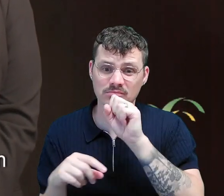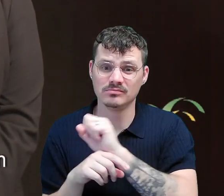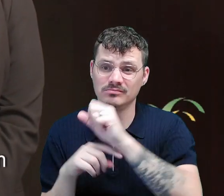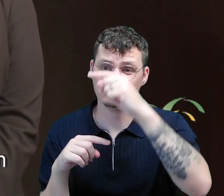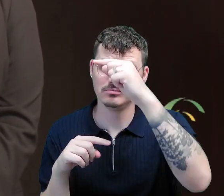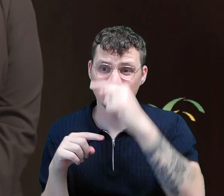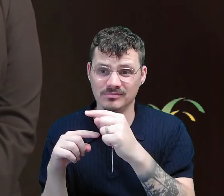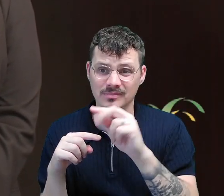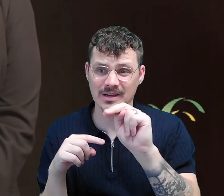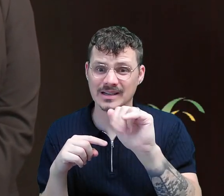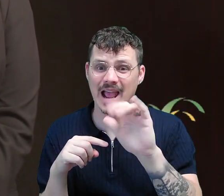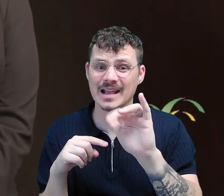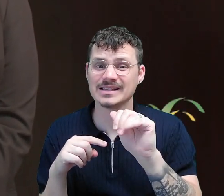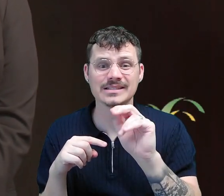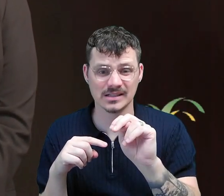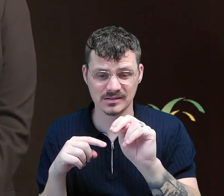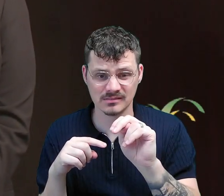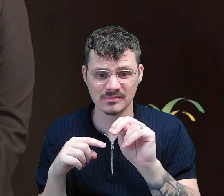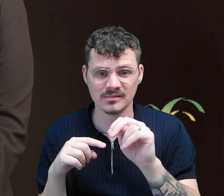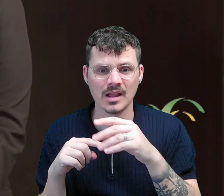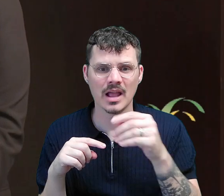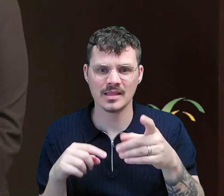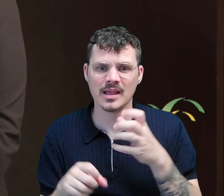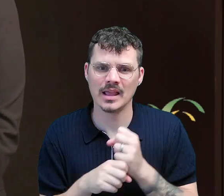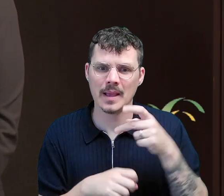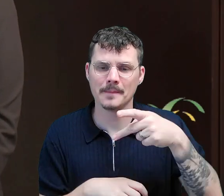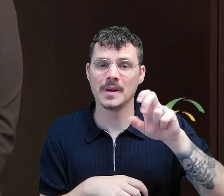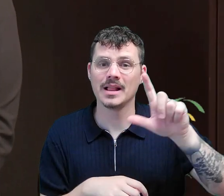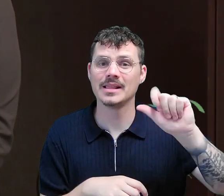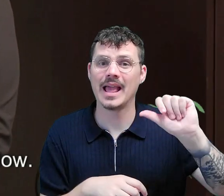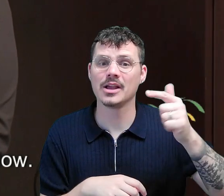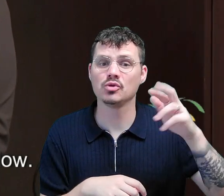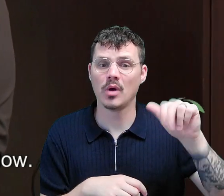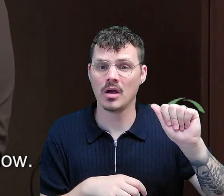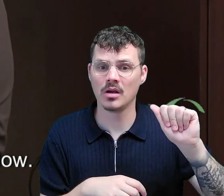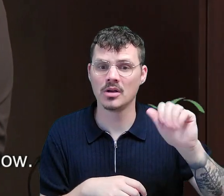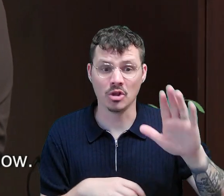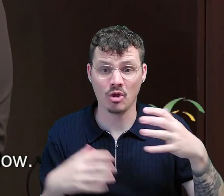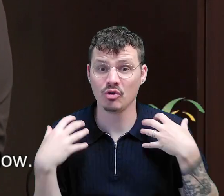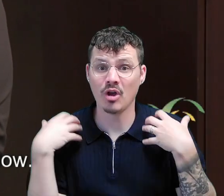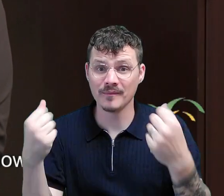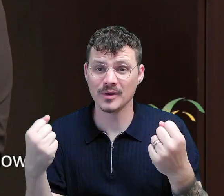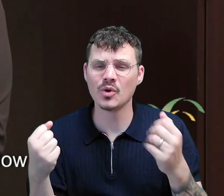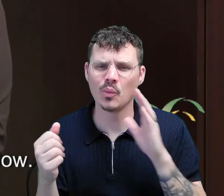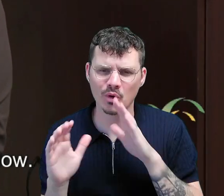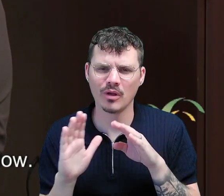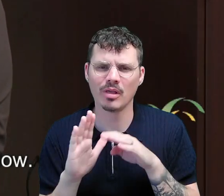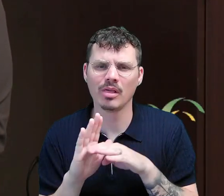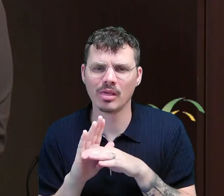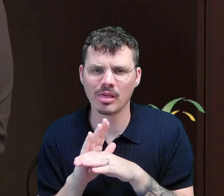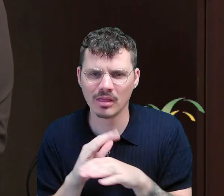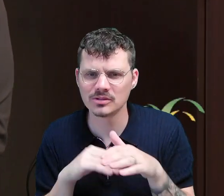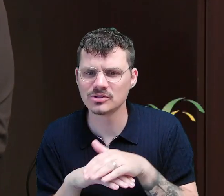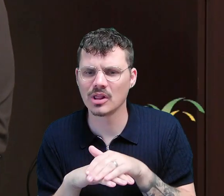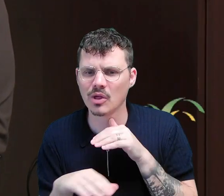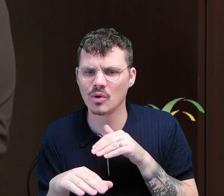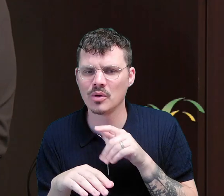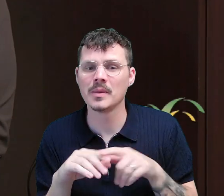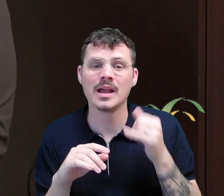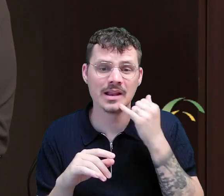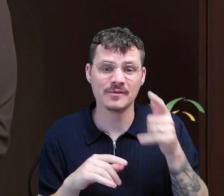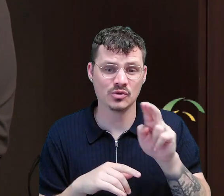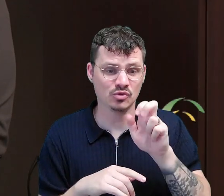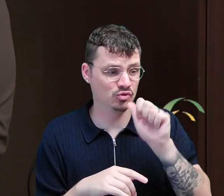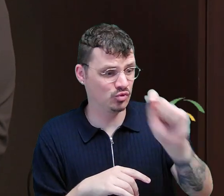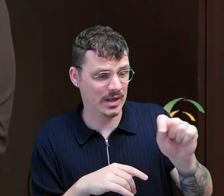in niacin and they get pellagra, their recovery will be tremendously slowed. But if you treat